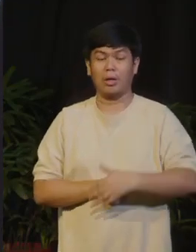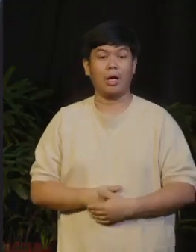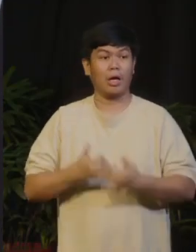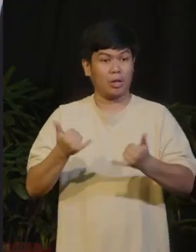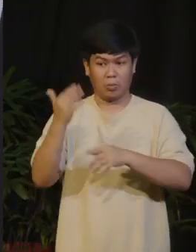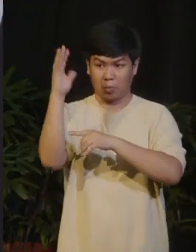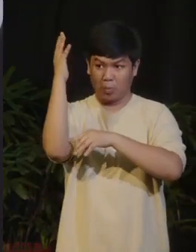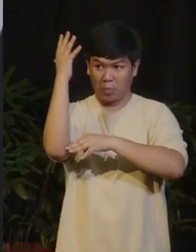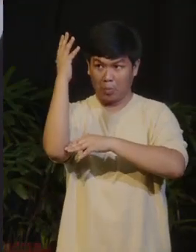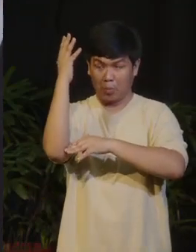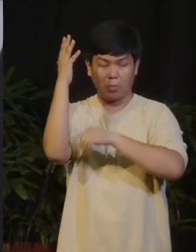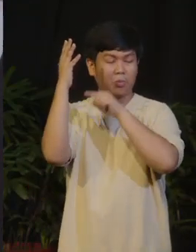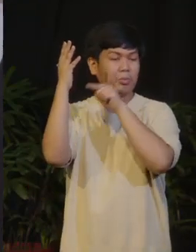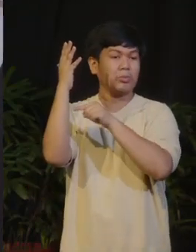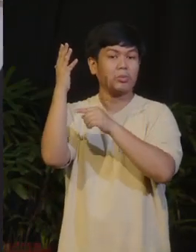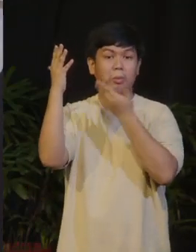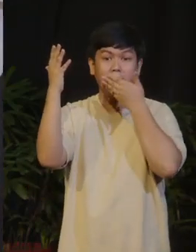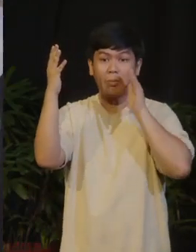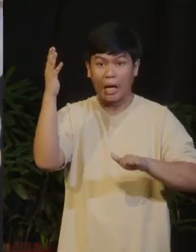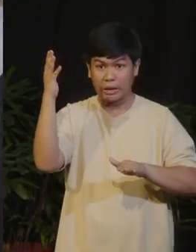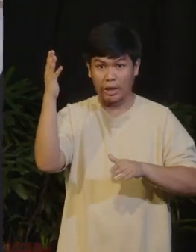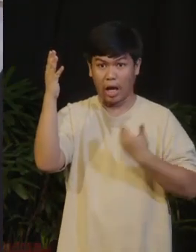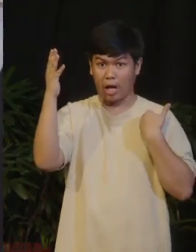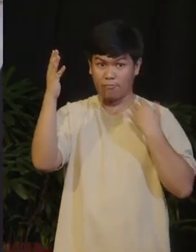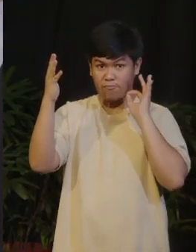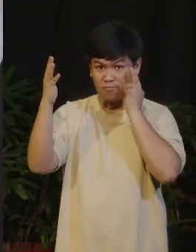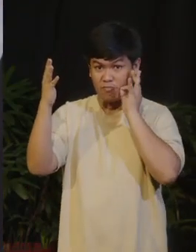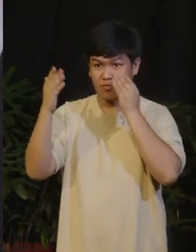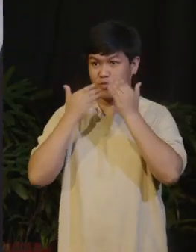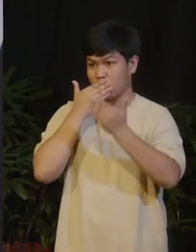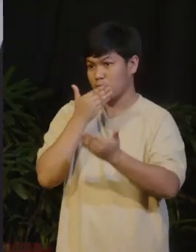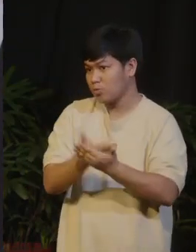good fruit. For each tree is known